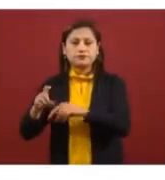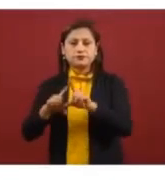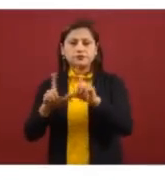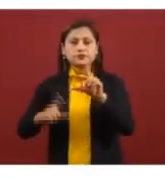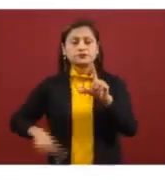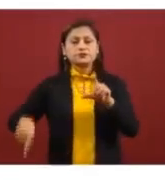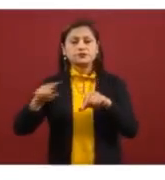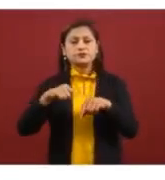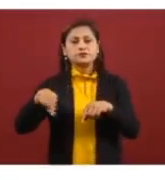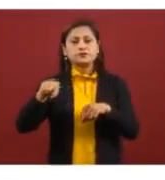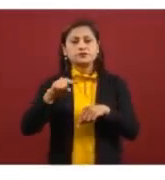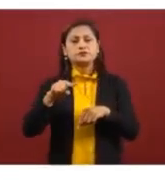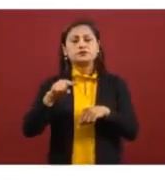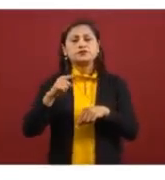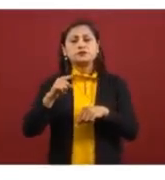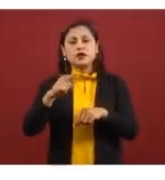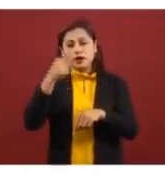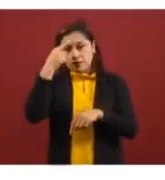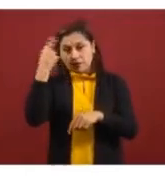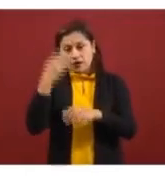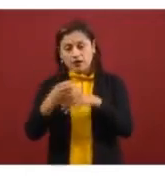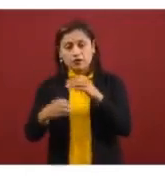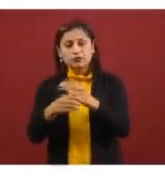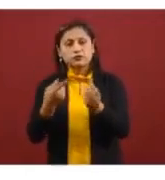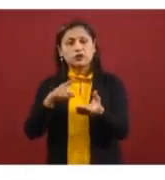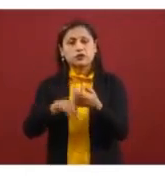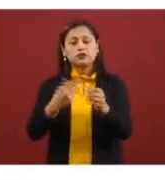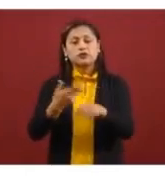federal agencies, health agencies,